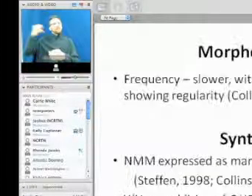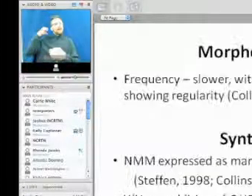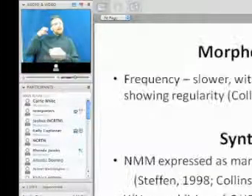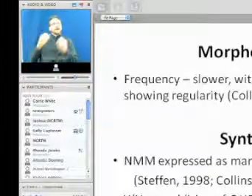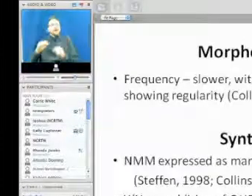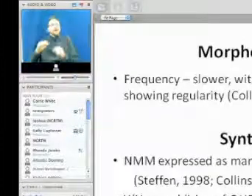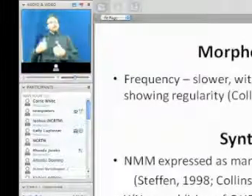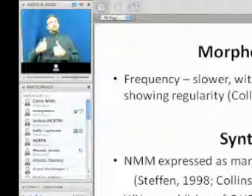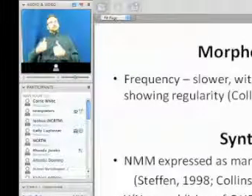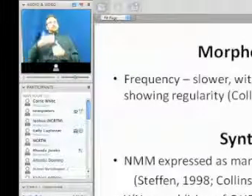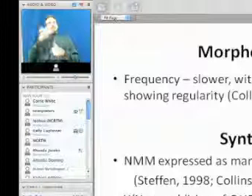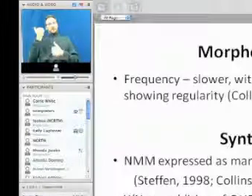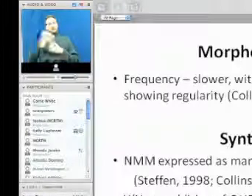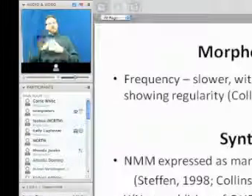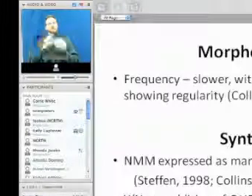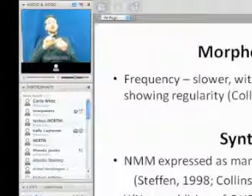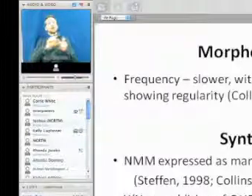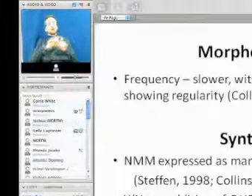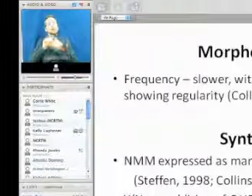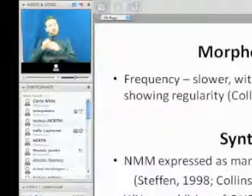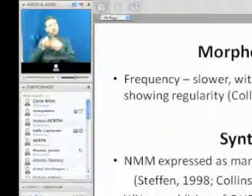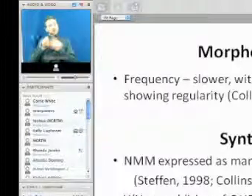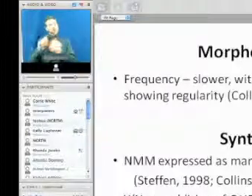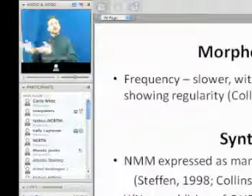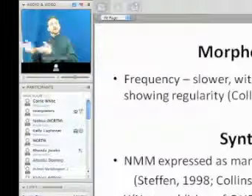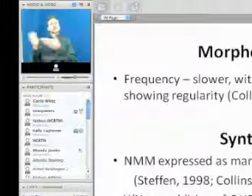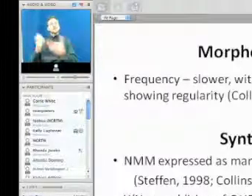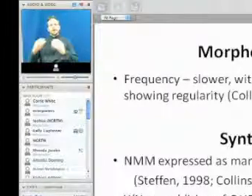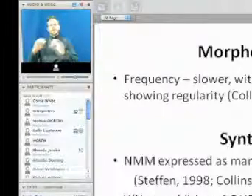a stand to help